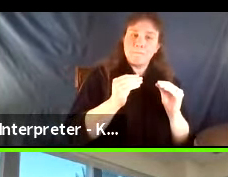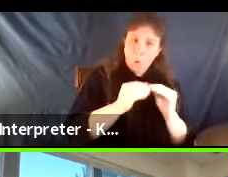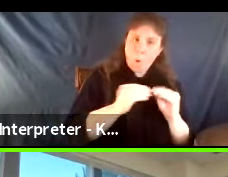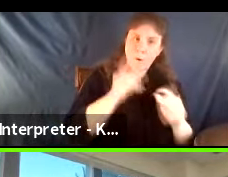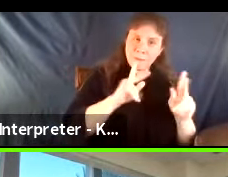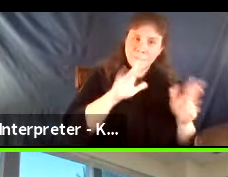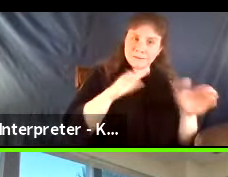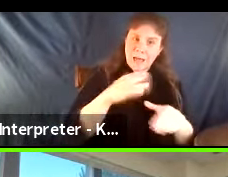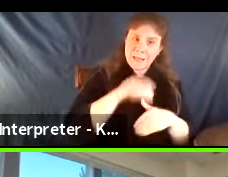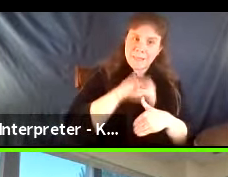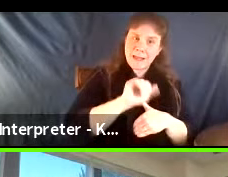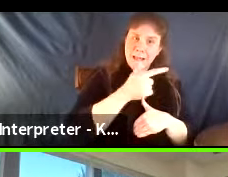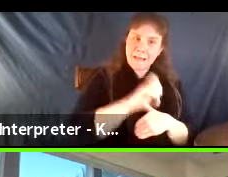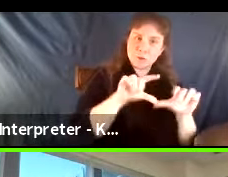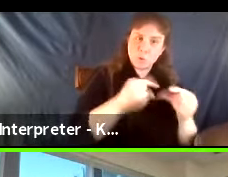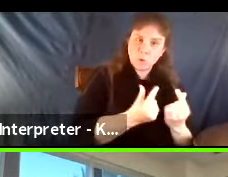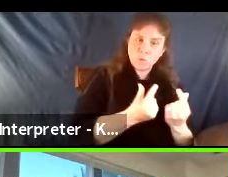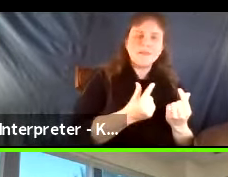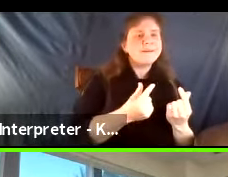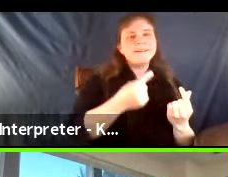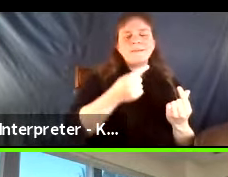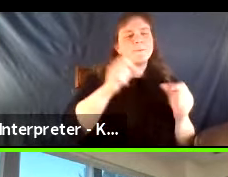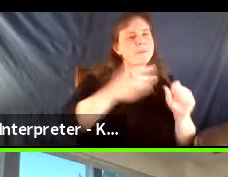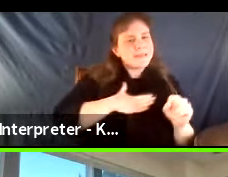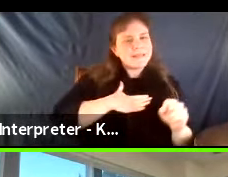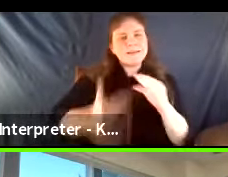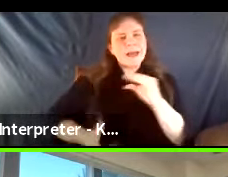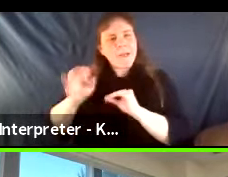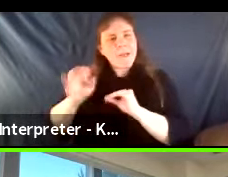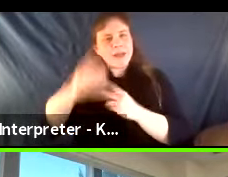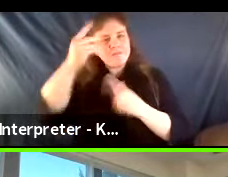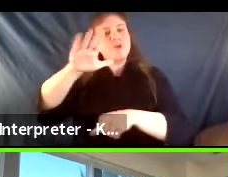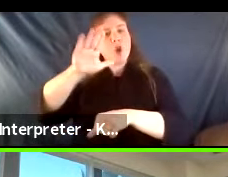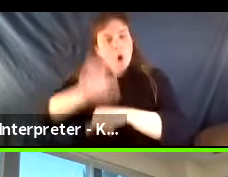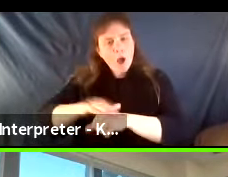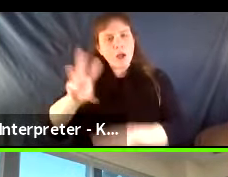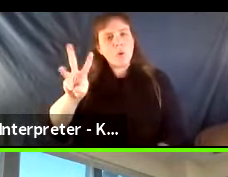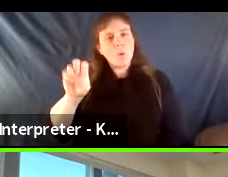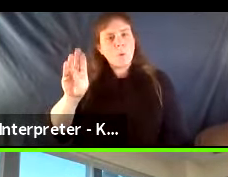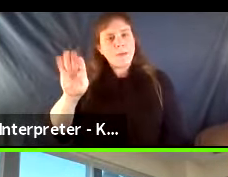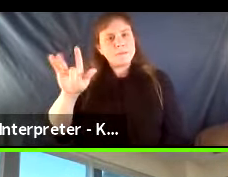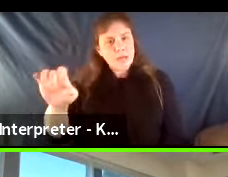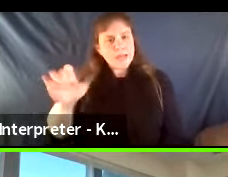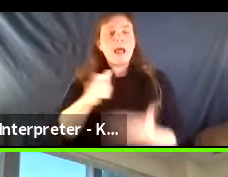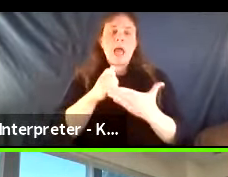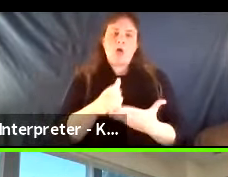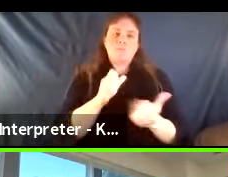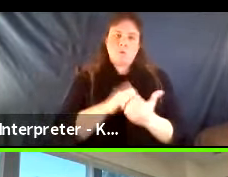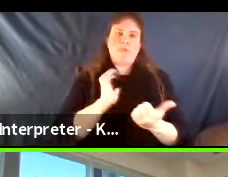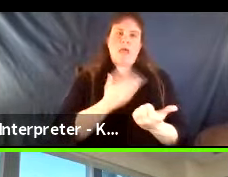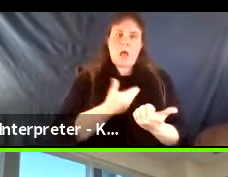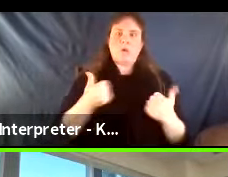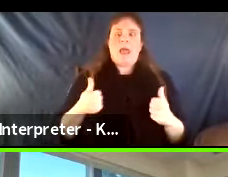use that to guarantee or to try and get people vaccinated, it would be very, very helpful. Thank you.